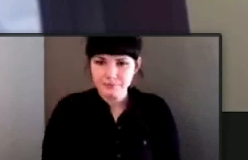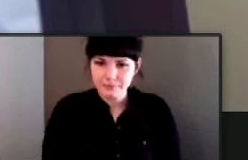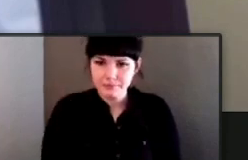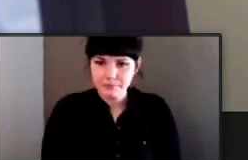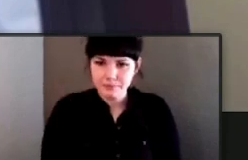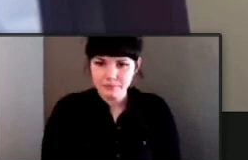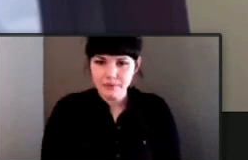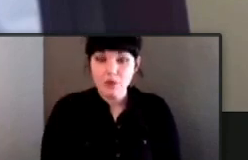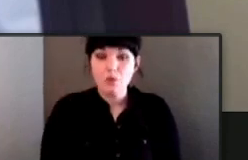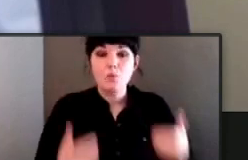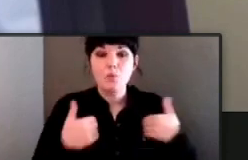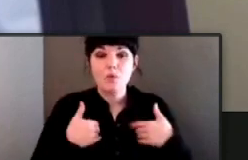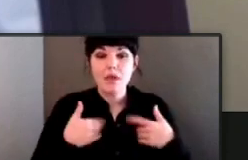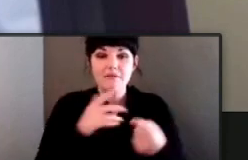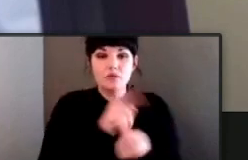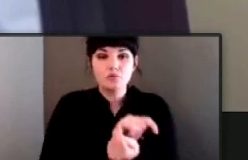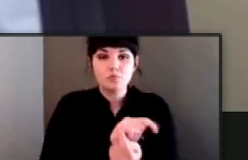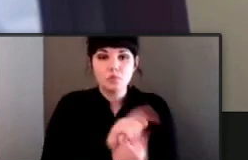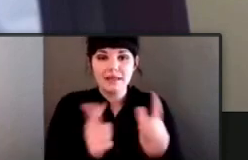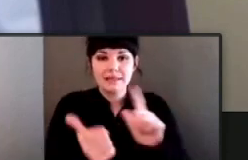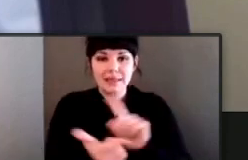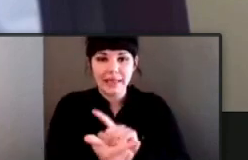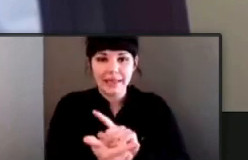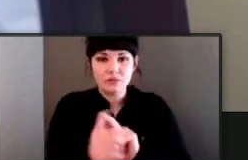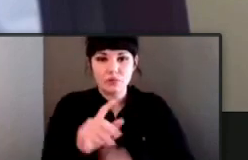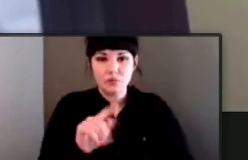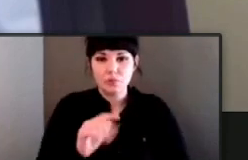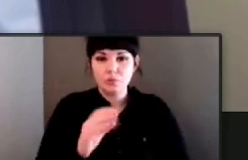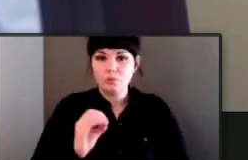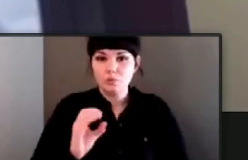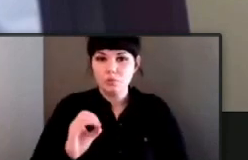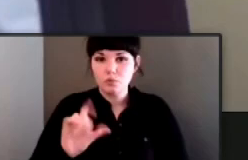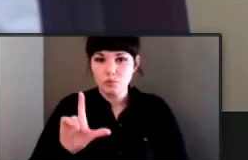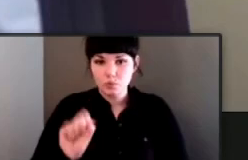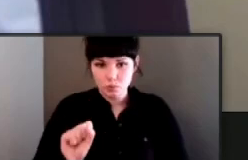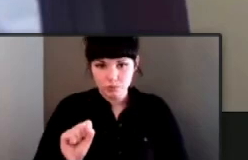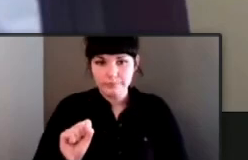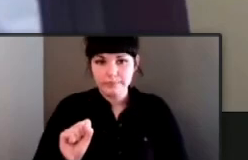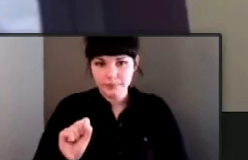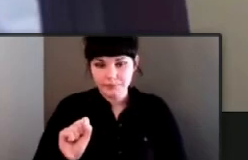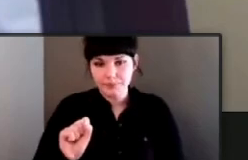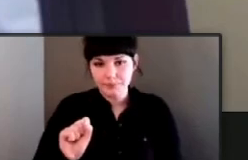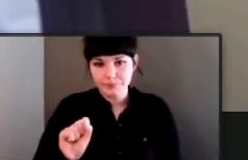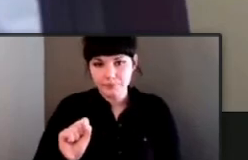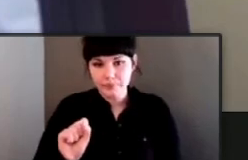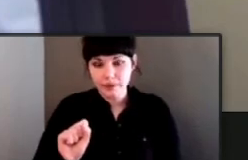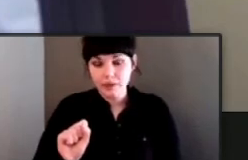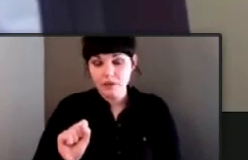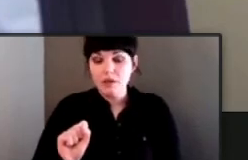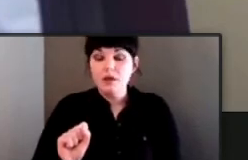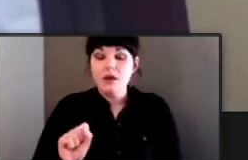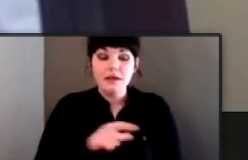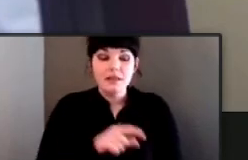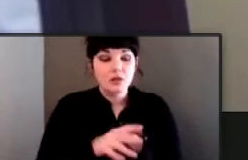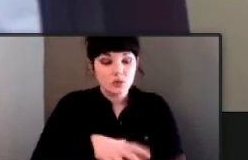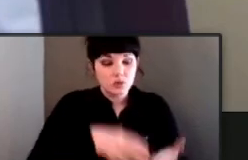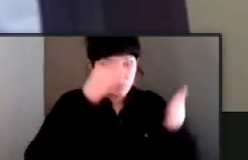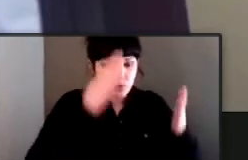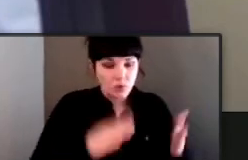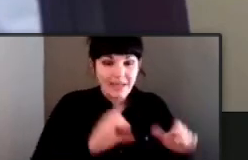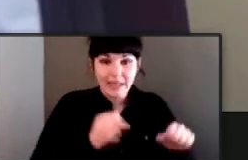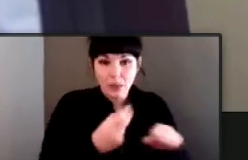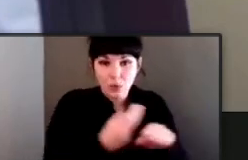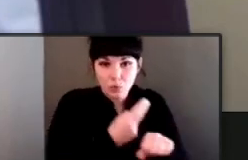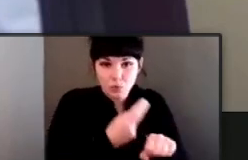support tools that are available for the student to help their families help them. And so